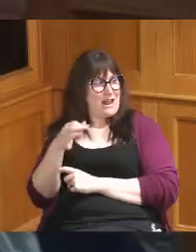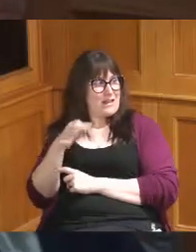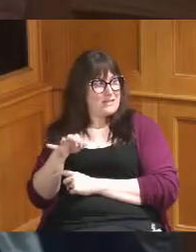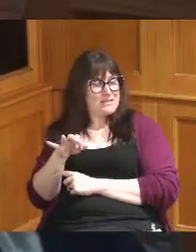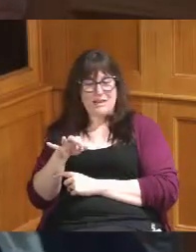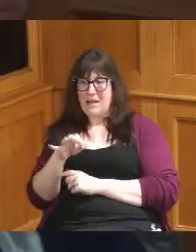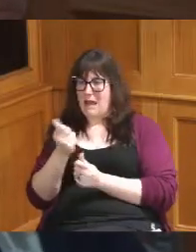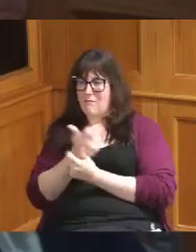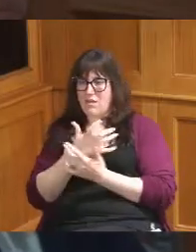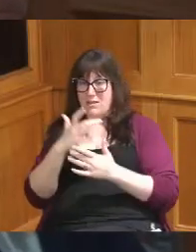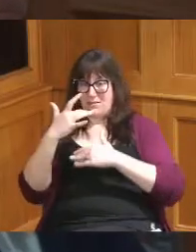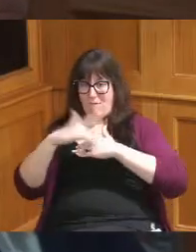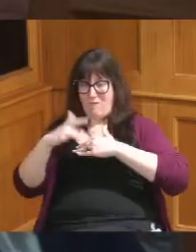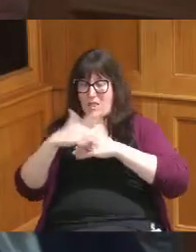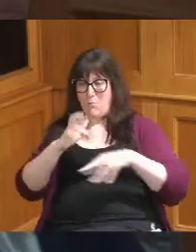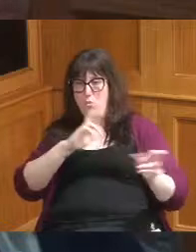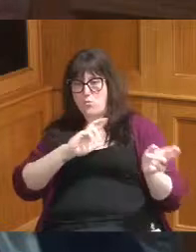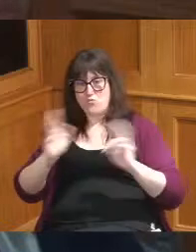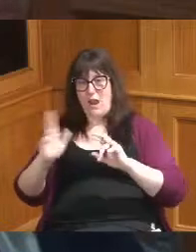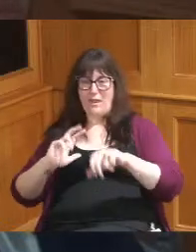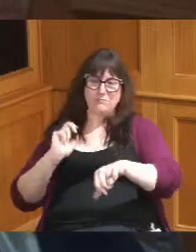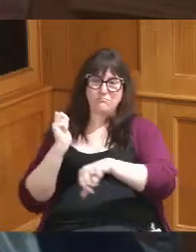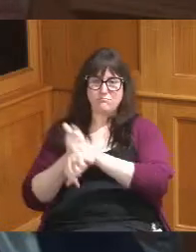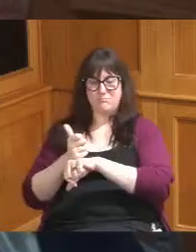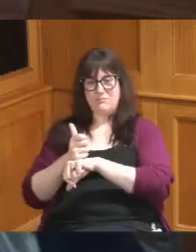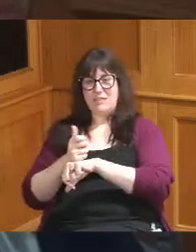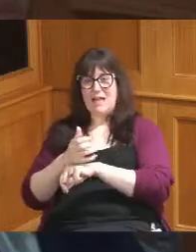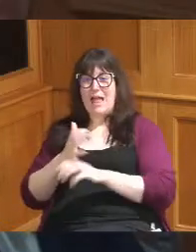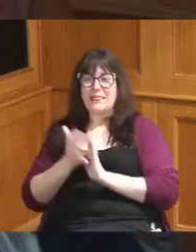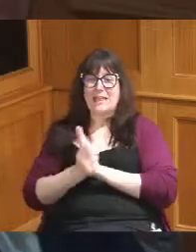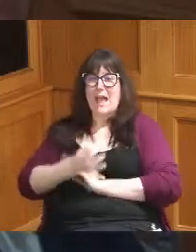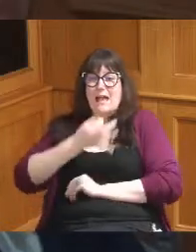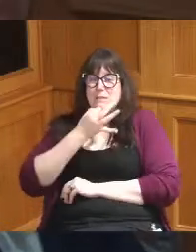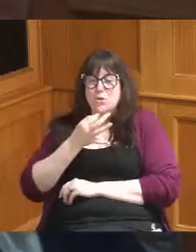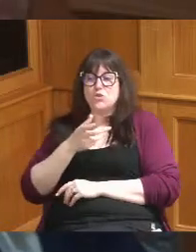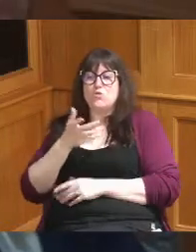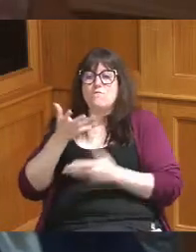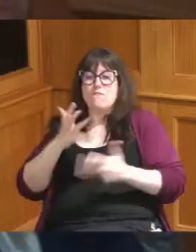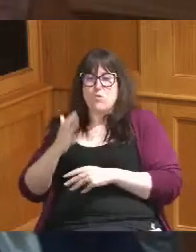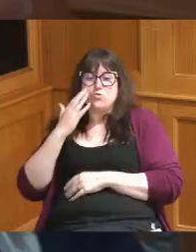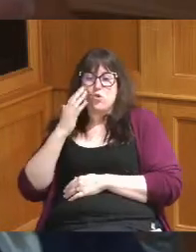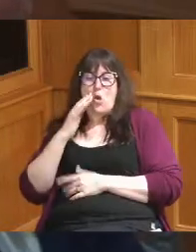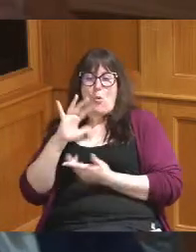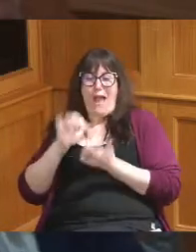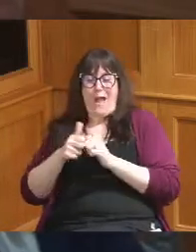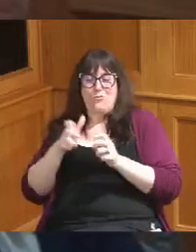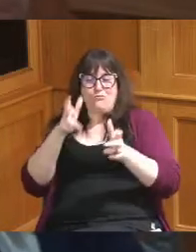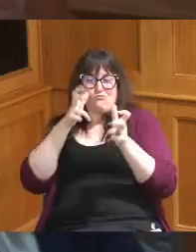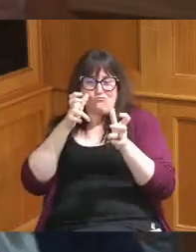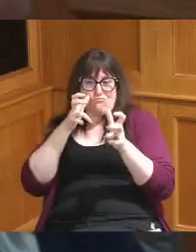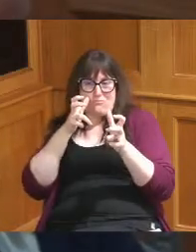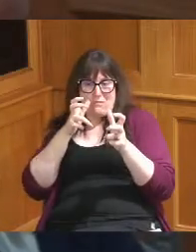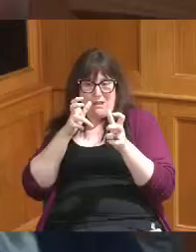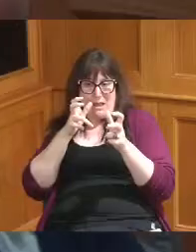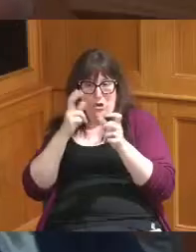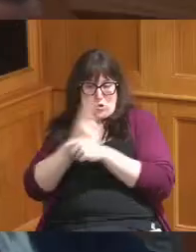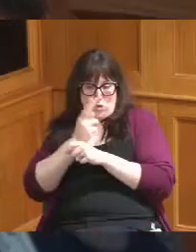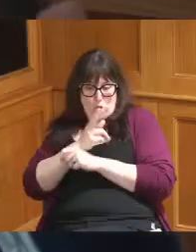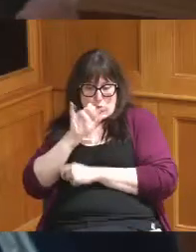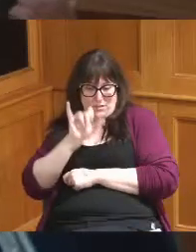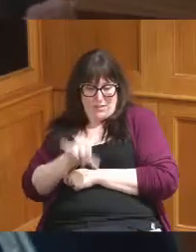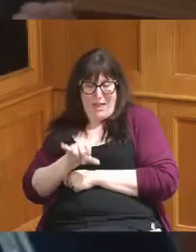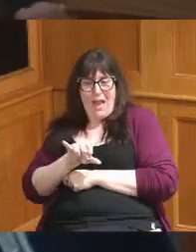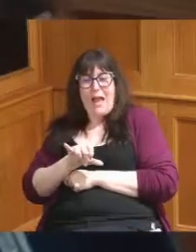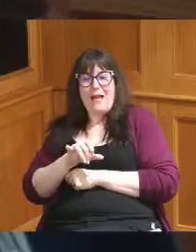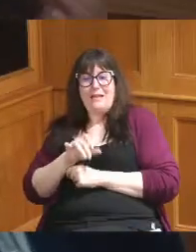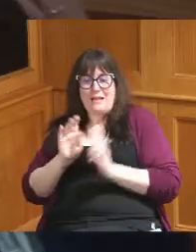platform's available and ready to go, and the experts who know how to ingest the data into the platform and pull the data in